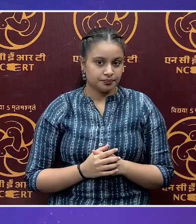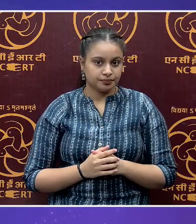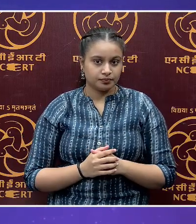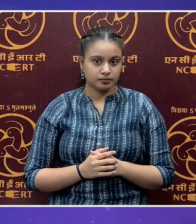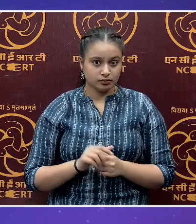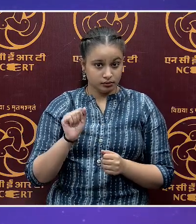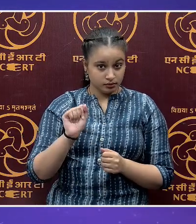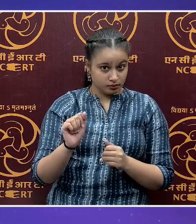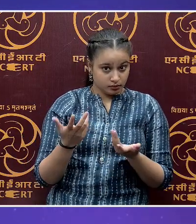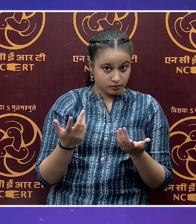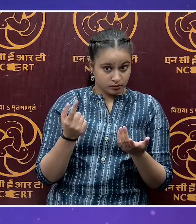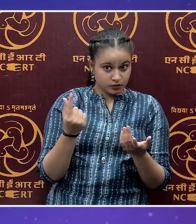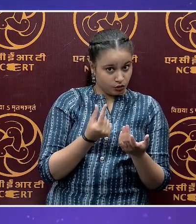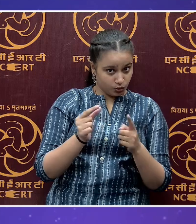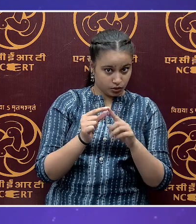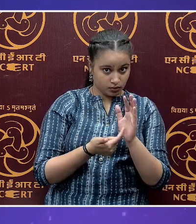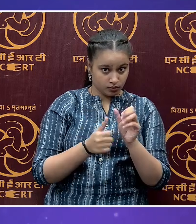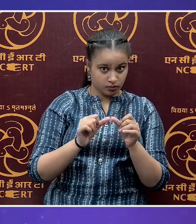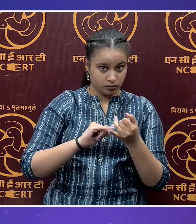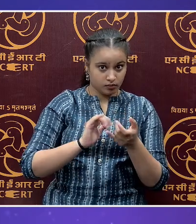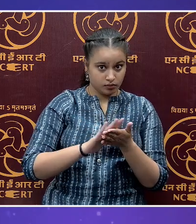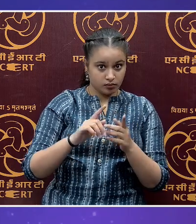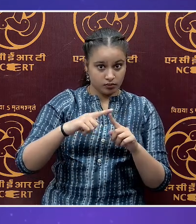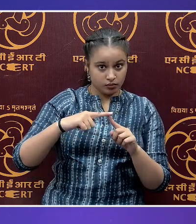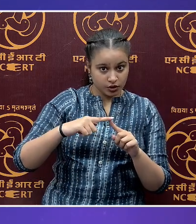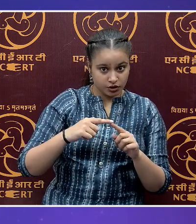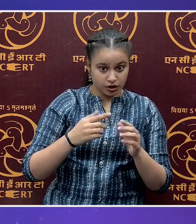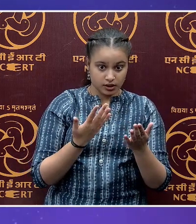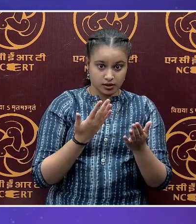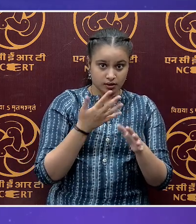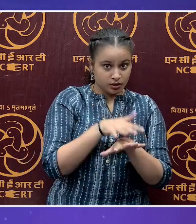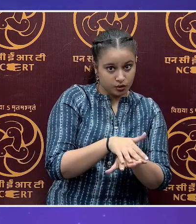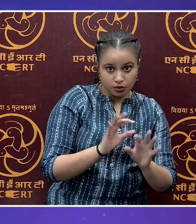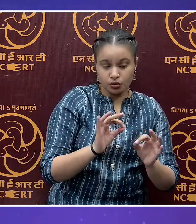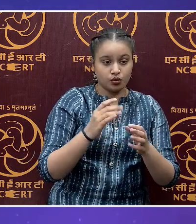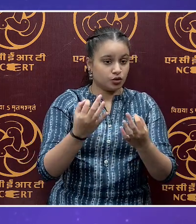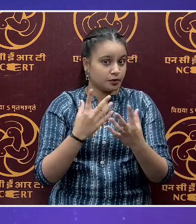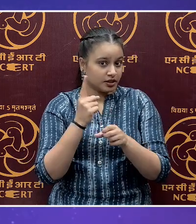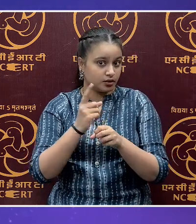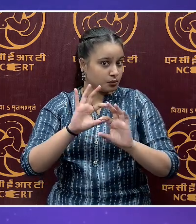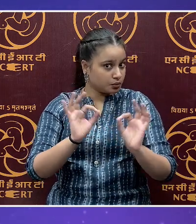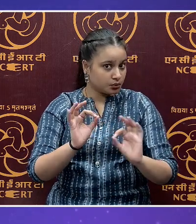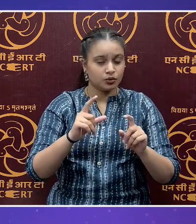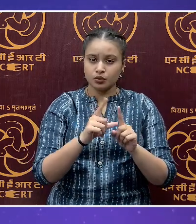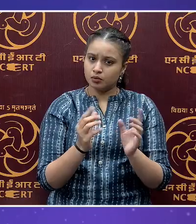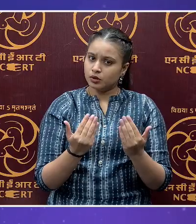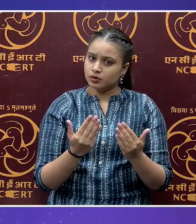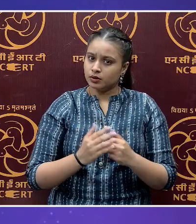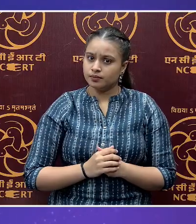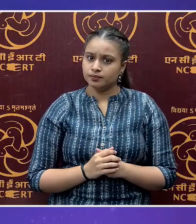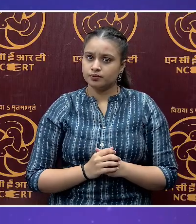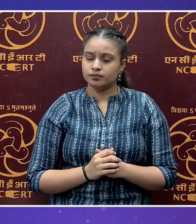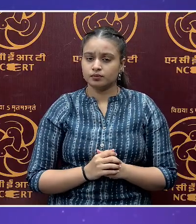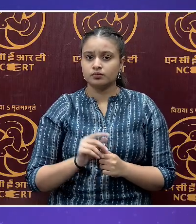Can they use PRASHAST app without the inclusion of special educators in the same? I think here there is a